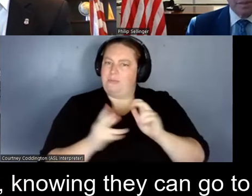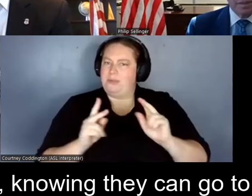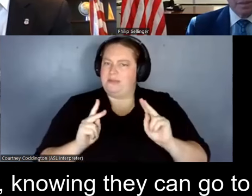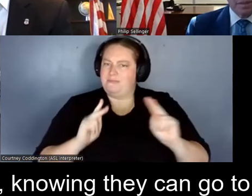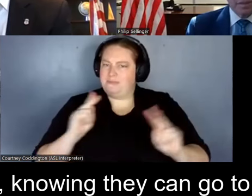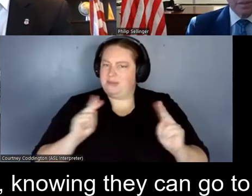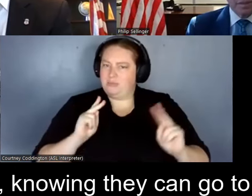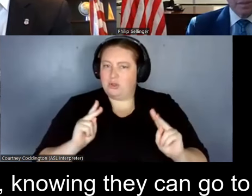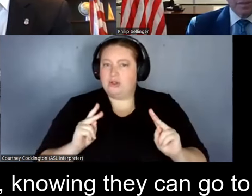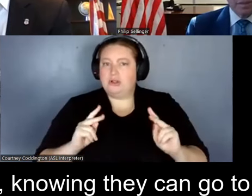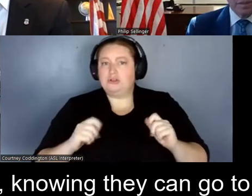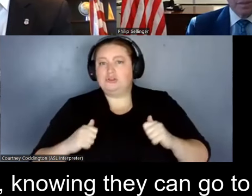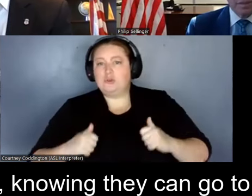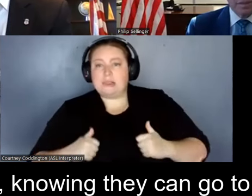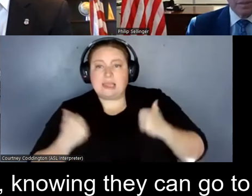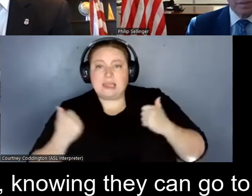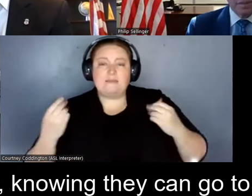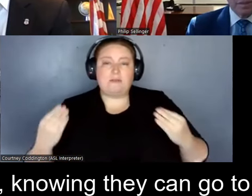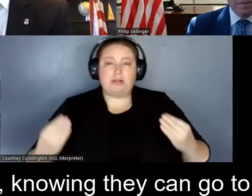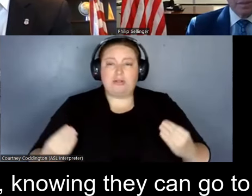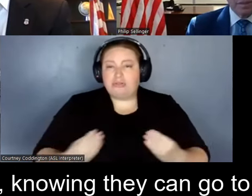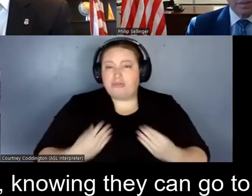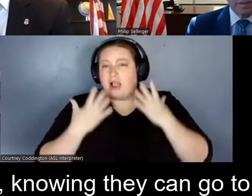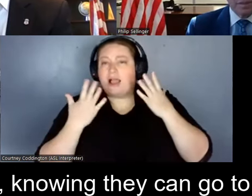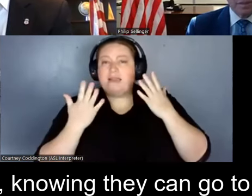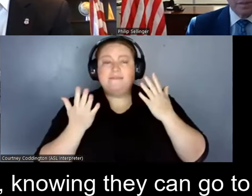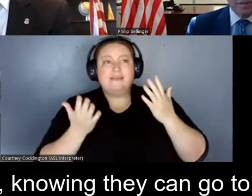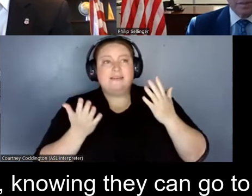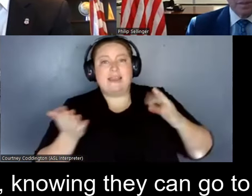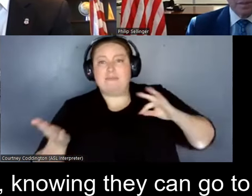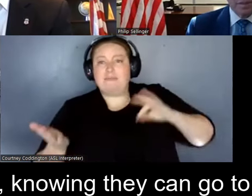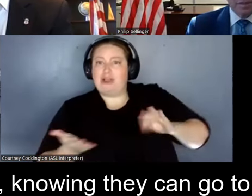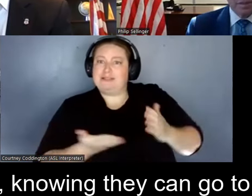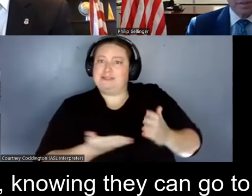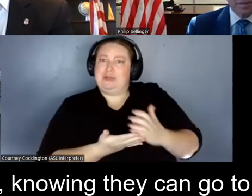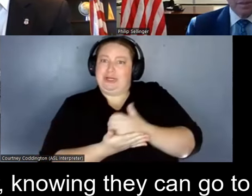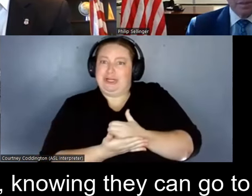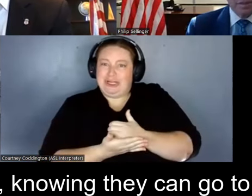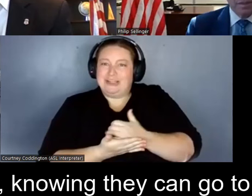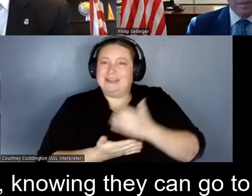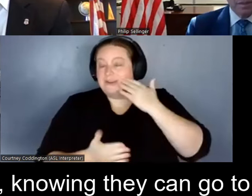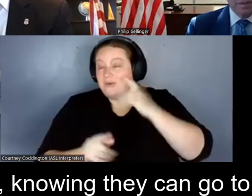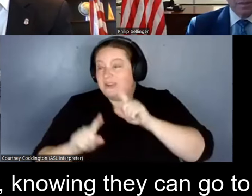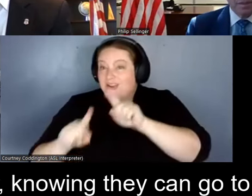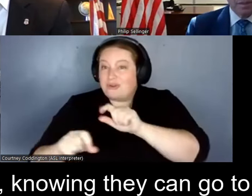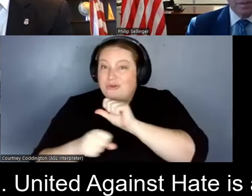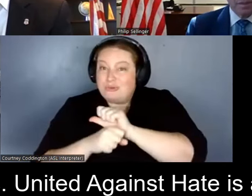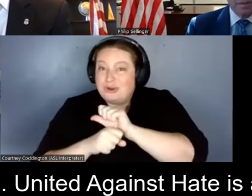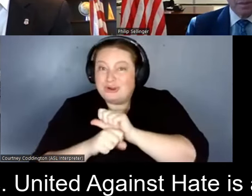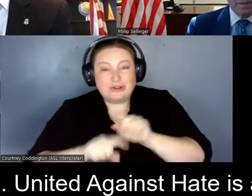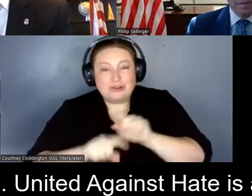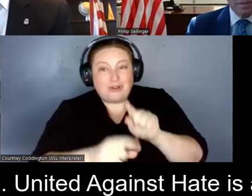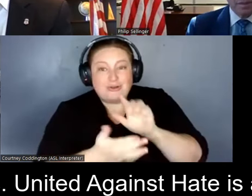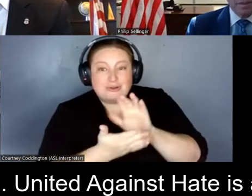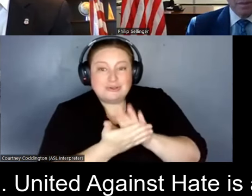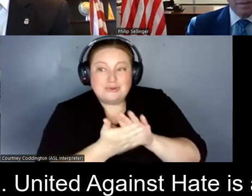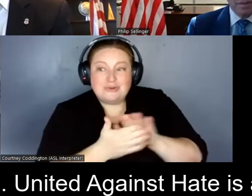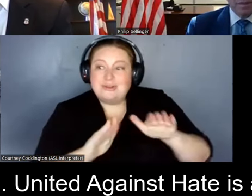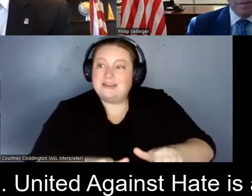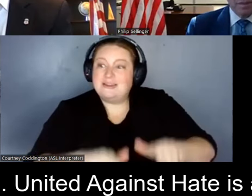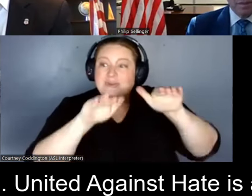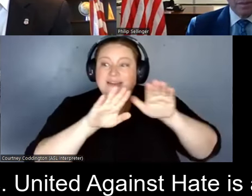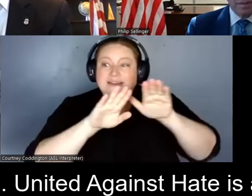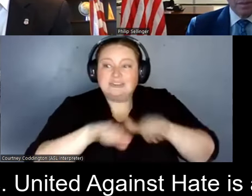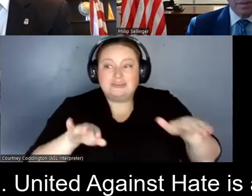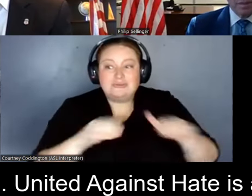live, thrive, and prosper, knowing they can go to work, go to school, and raise children in safe